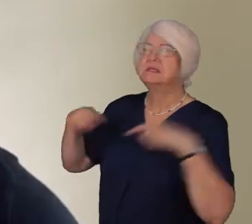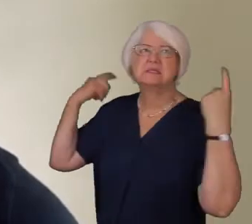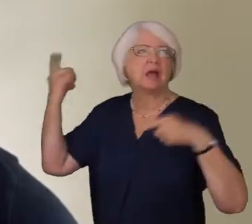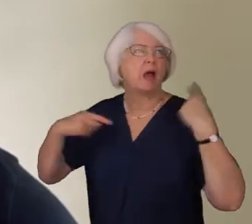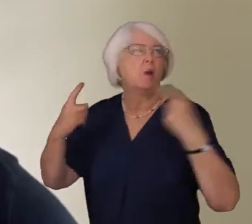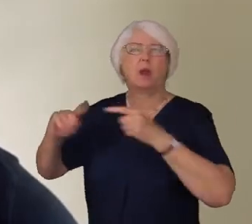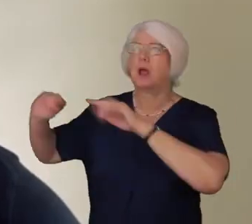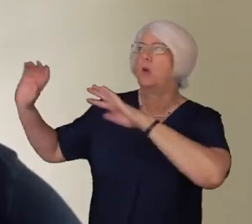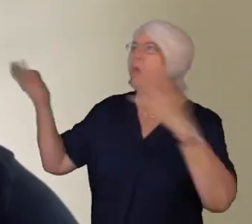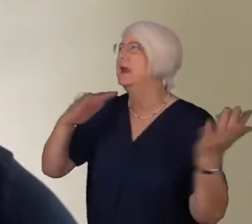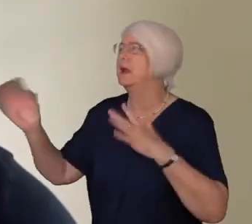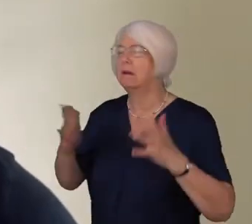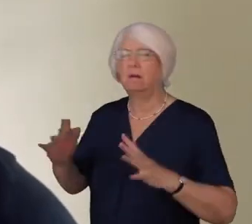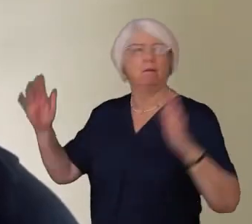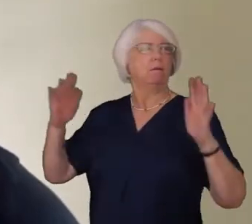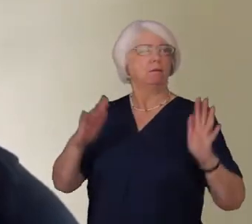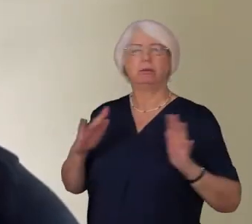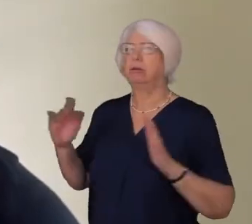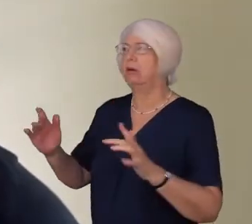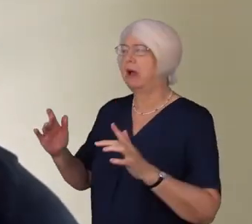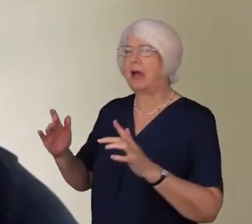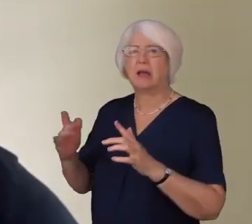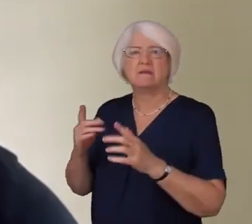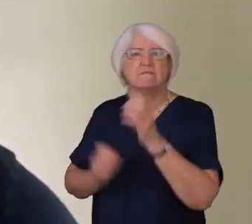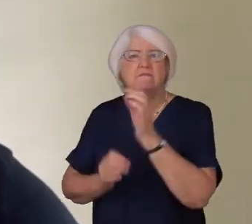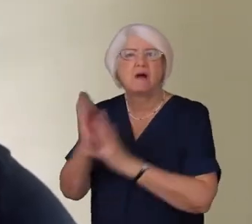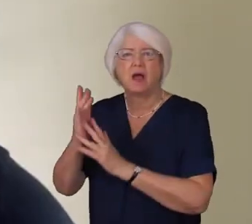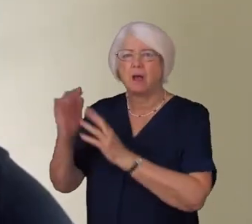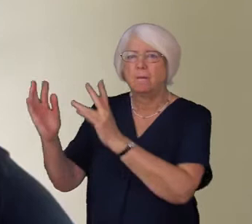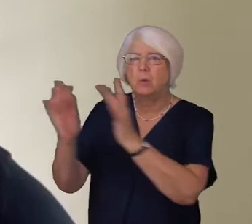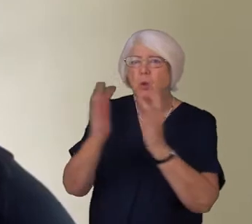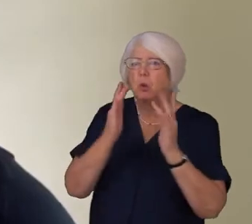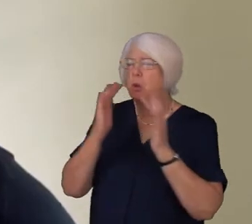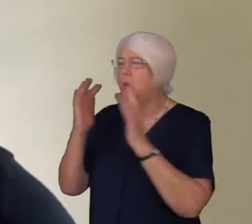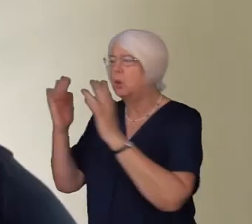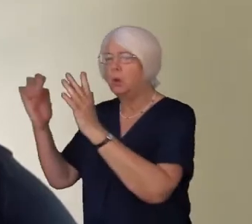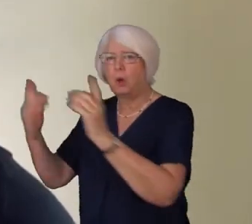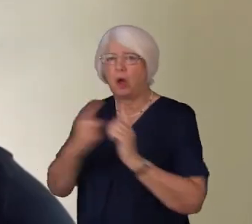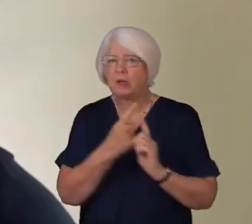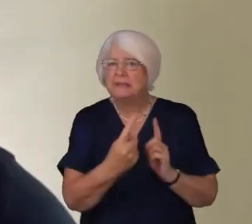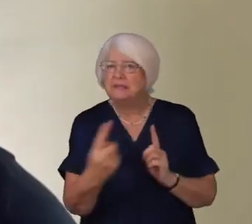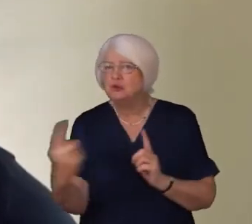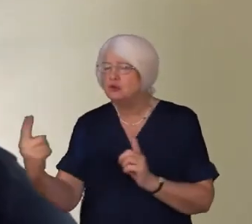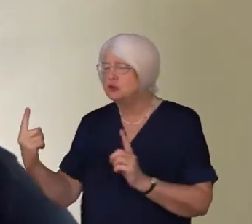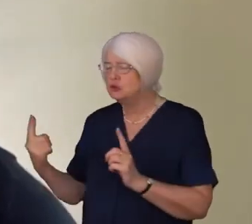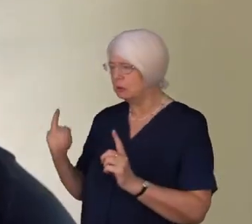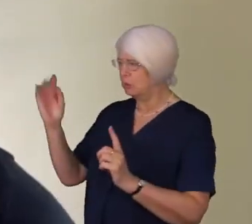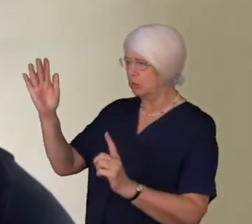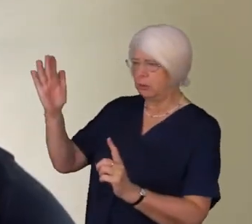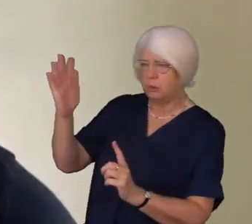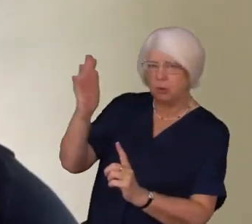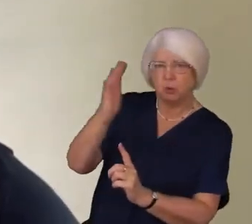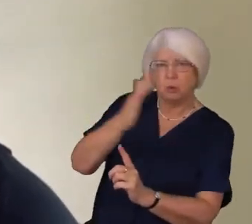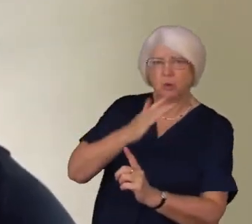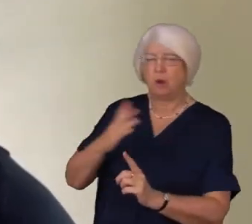where they were sitting. Divided tongues, as of fire, appeared among them, and a tongue rested on each of